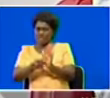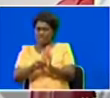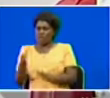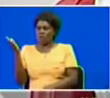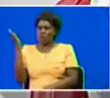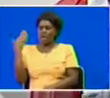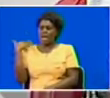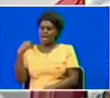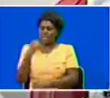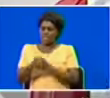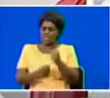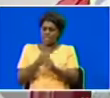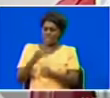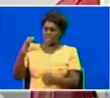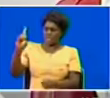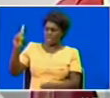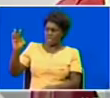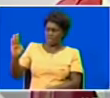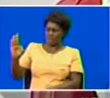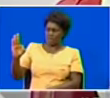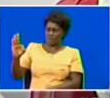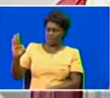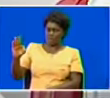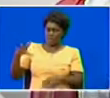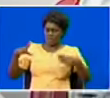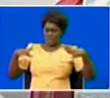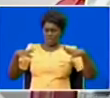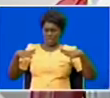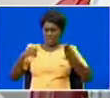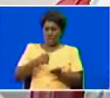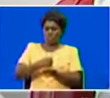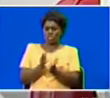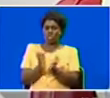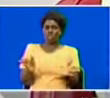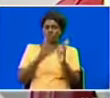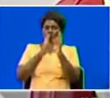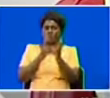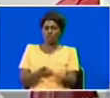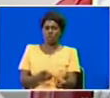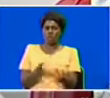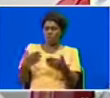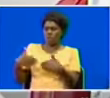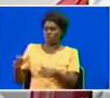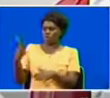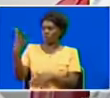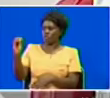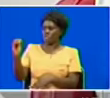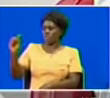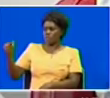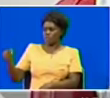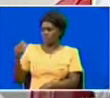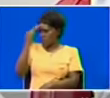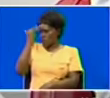CDF was about 70 million shillings. Mm-hmm. According to Edward, the Auditor General report, last year, Starehe lost about 40 million shillings. You know why?